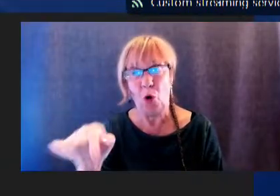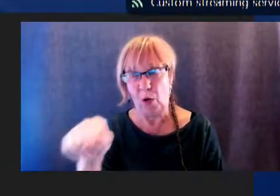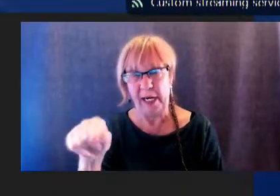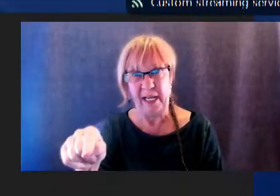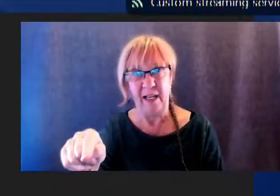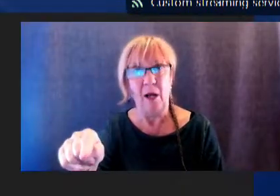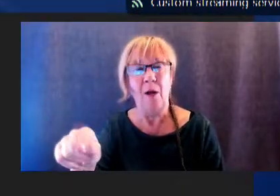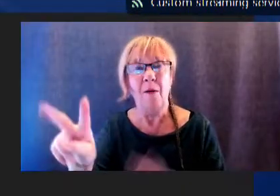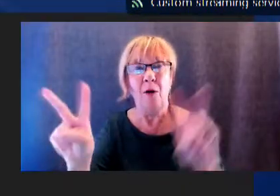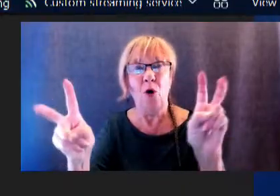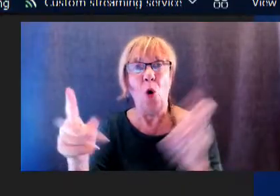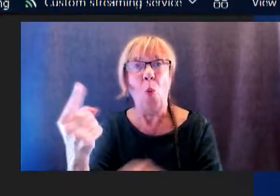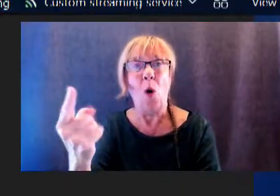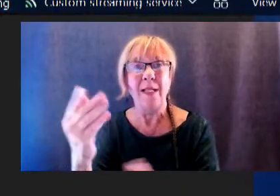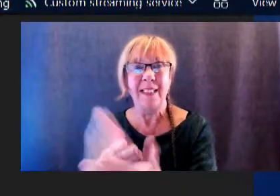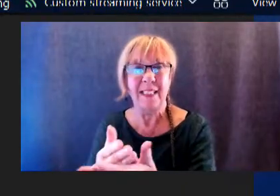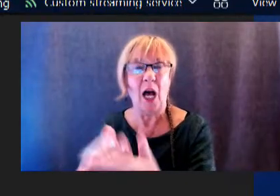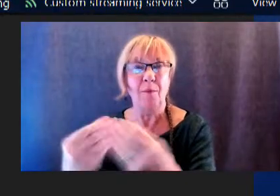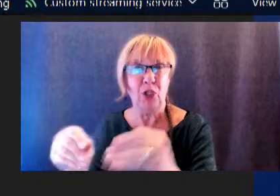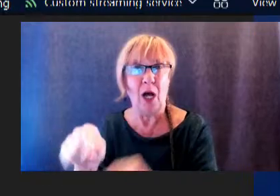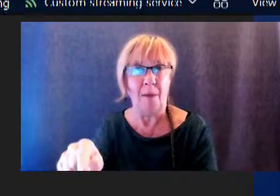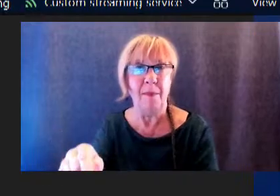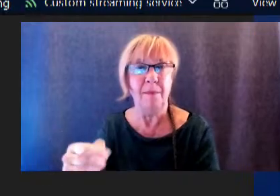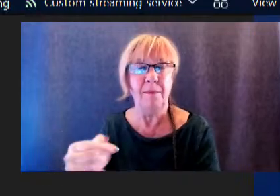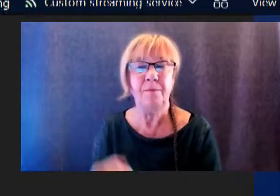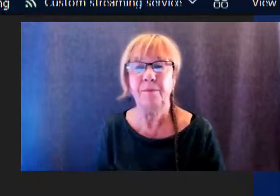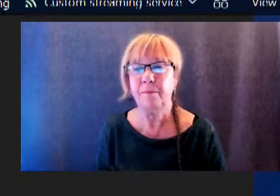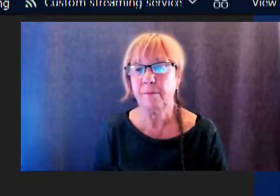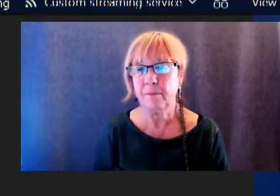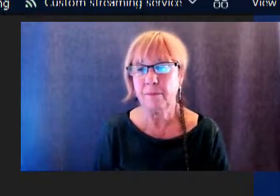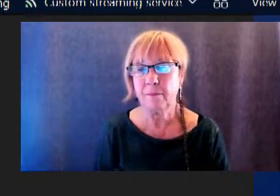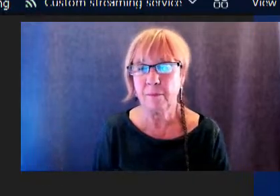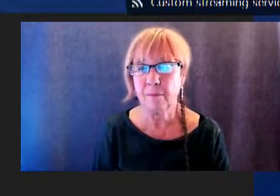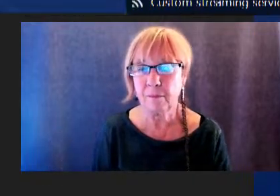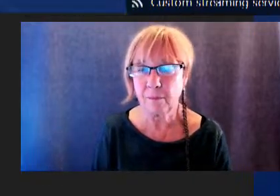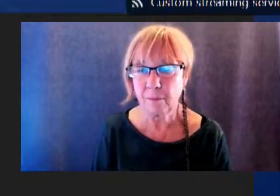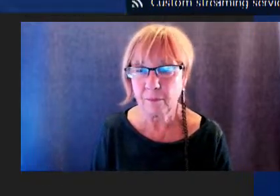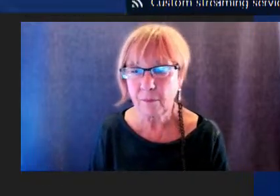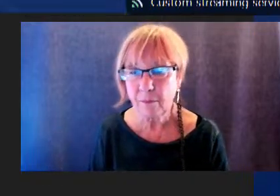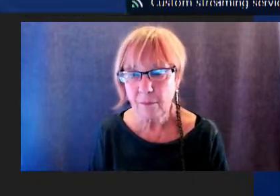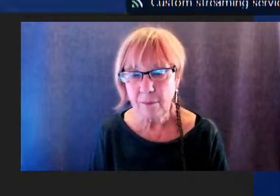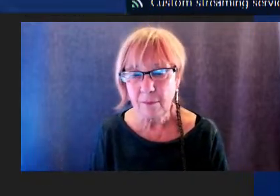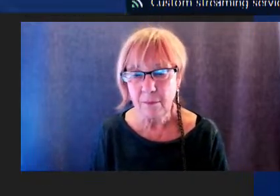Thank you both, and you actually answered the next question, which was, is there a table at the One Stop?